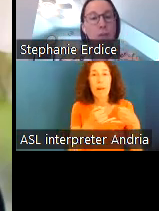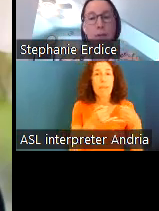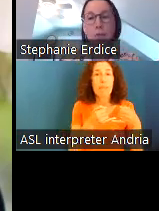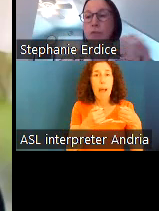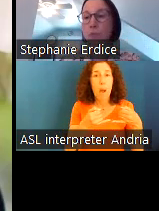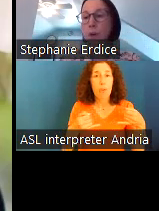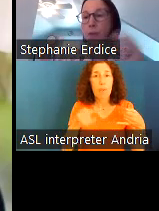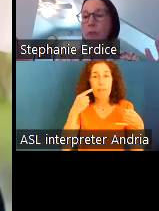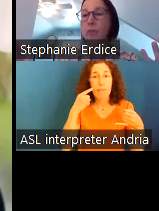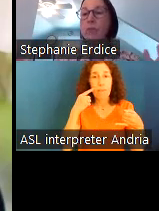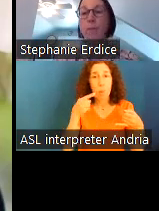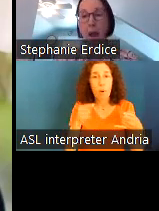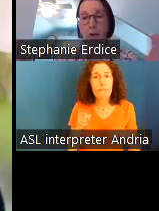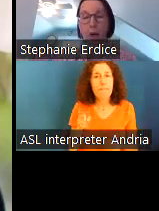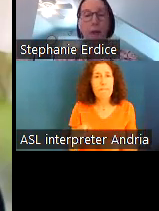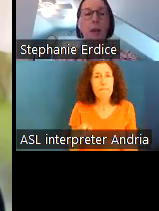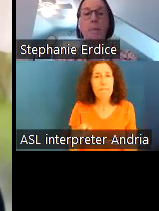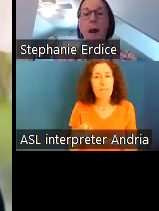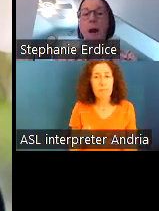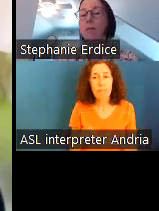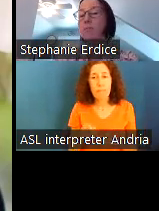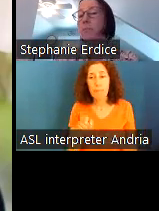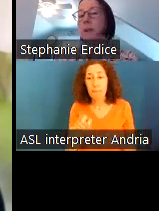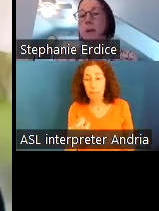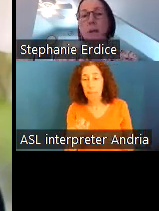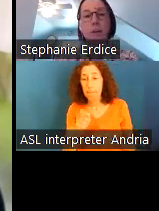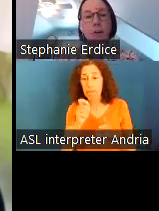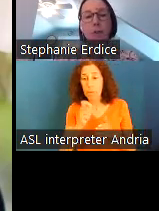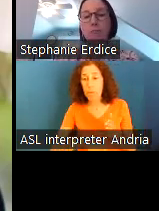Yeah, so the written rules. So what are the written rules about? Are they about,